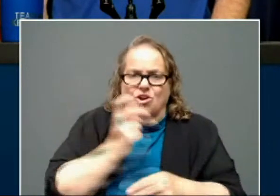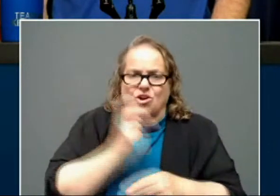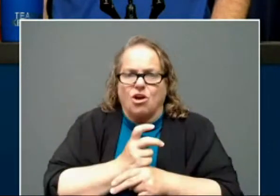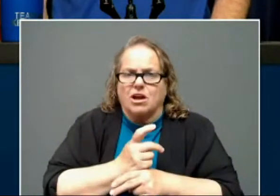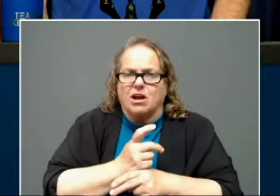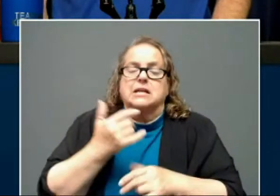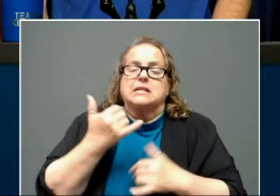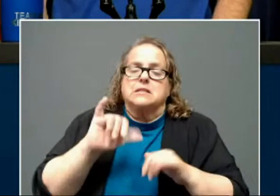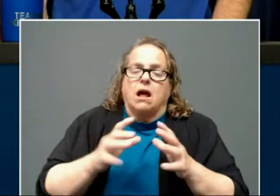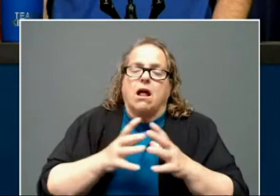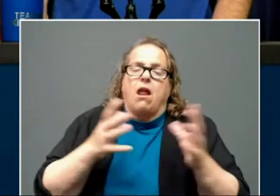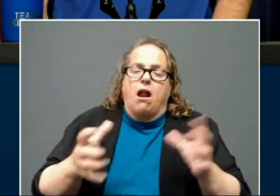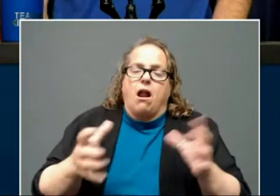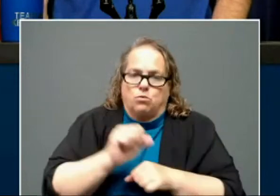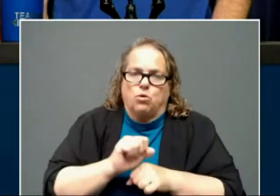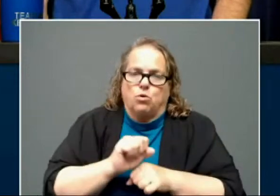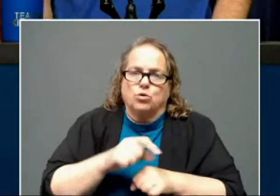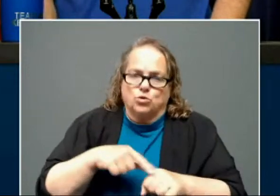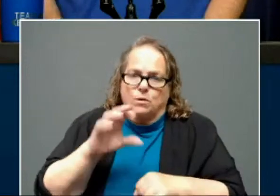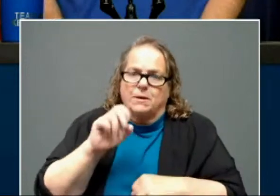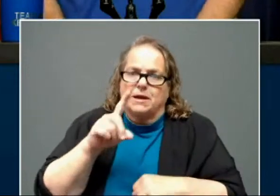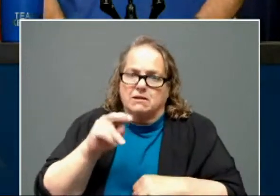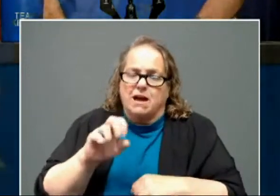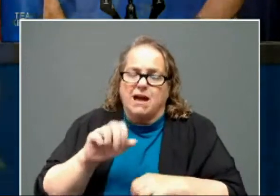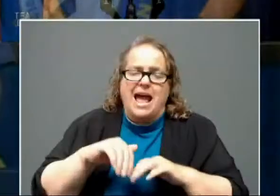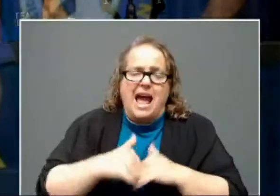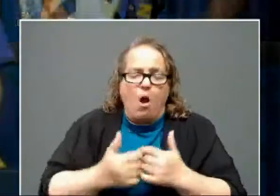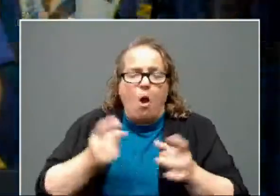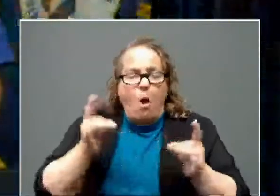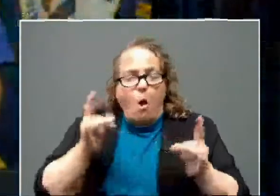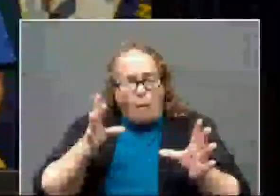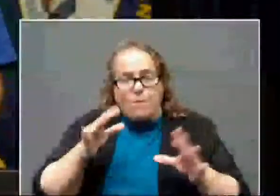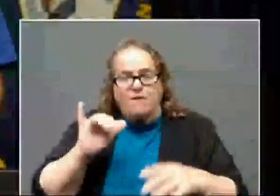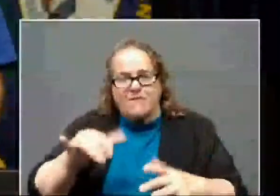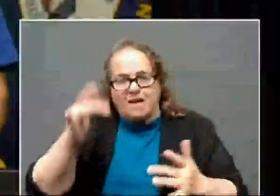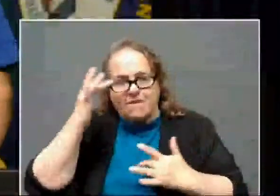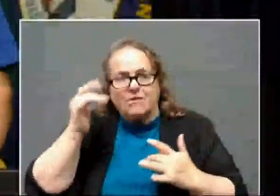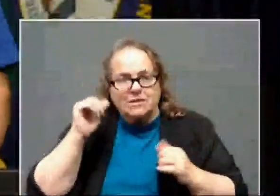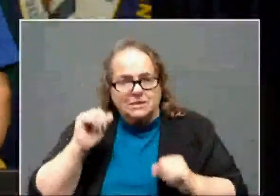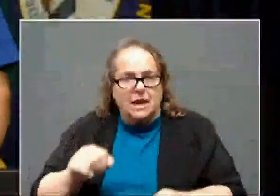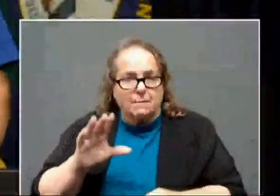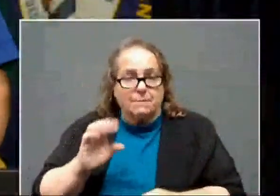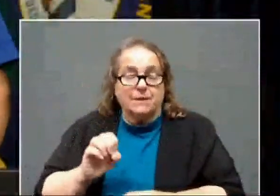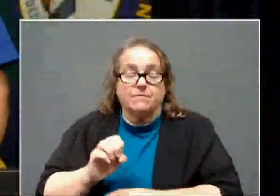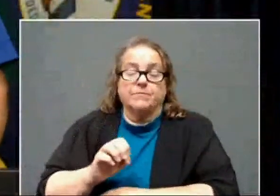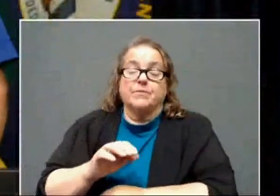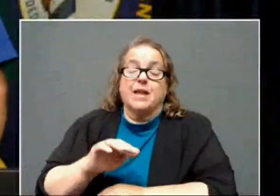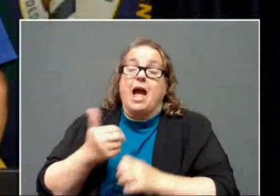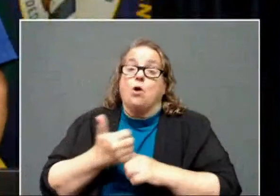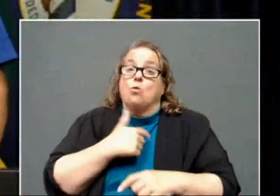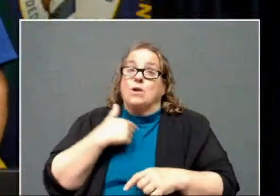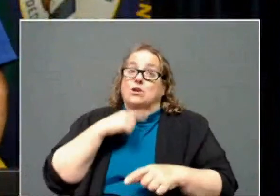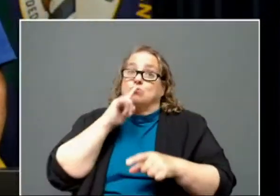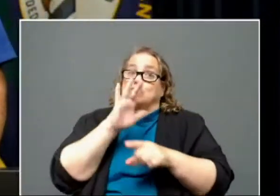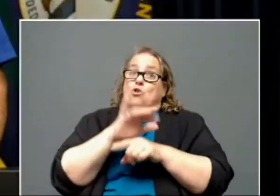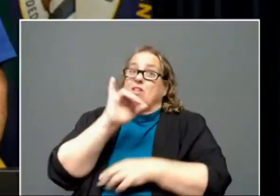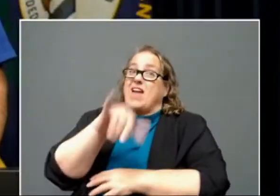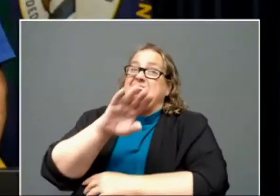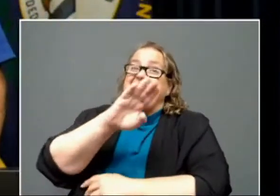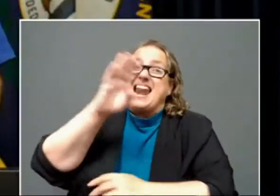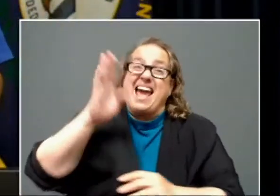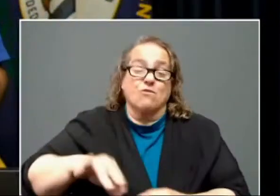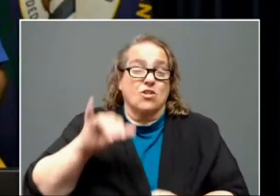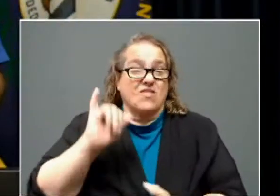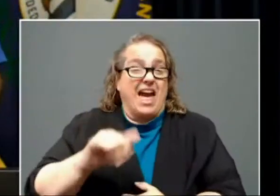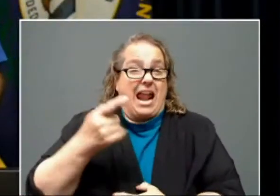and how deadly this virus can still be. The way that we ensure that nothing like that ever happens